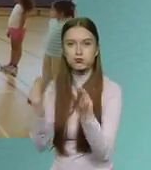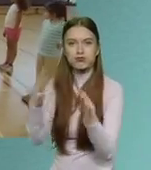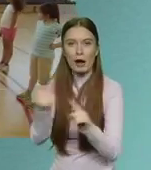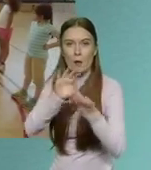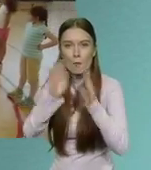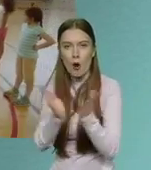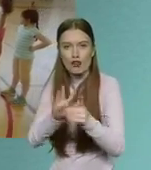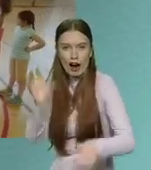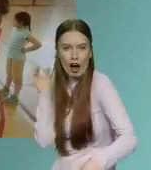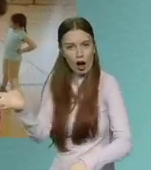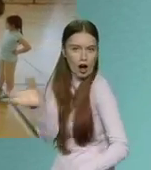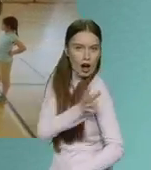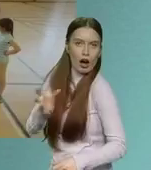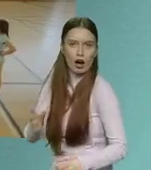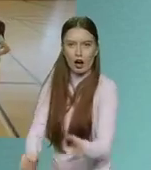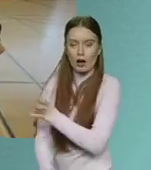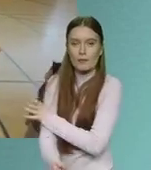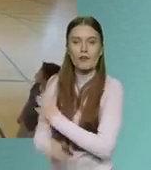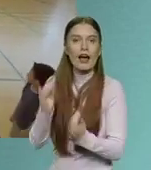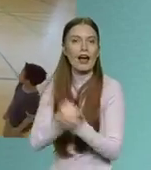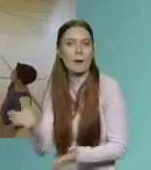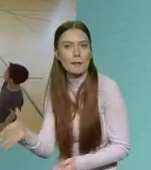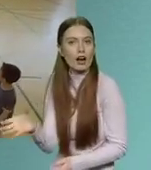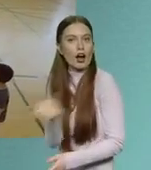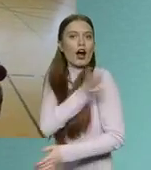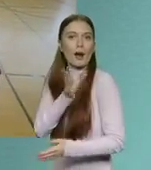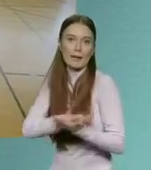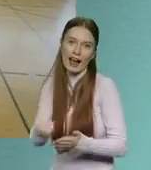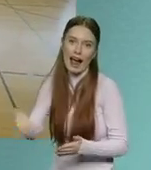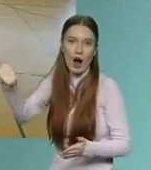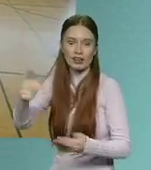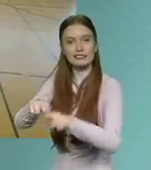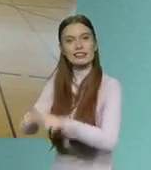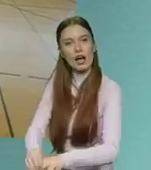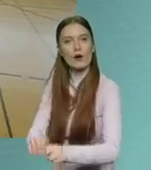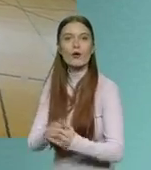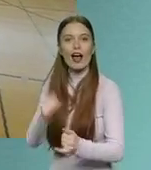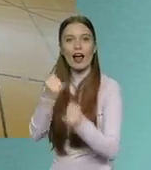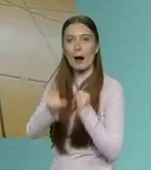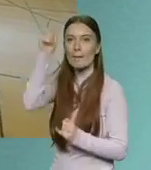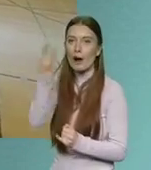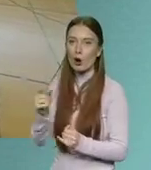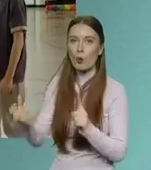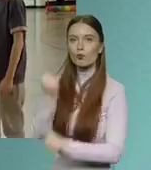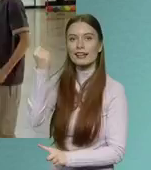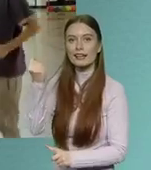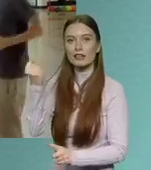try to tag the other team with it. If you're tagged, you're out. Sit down. Last team standing wins.